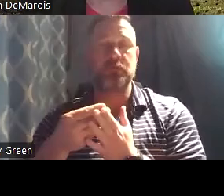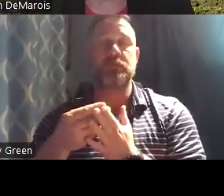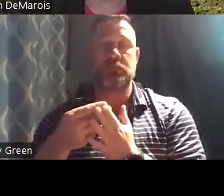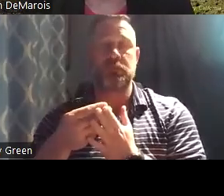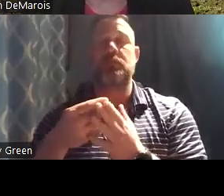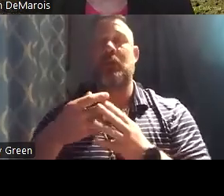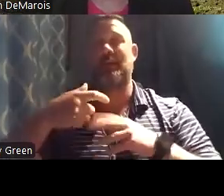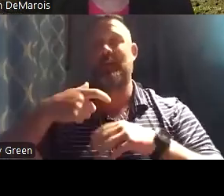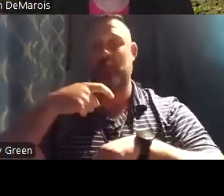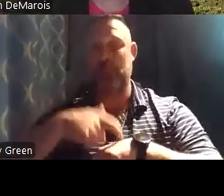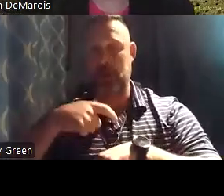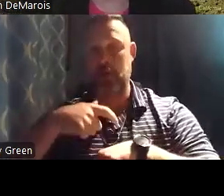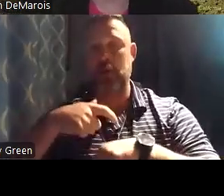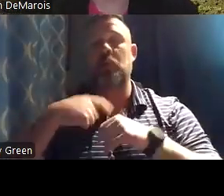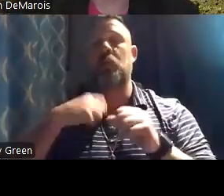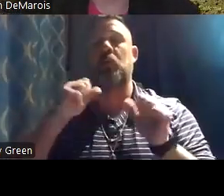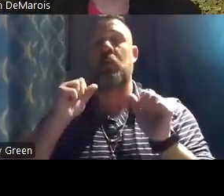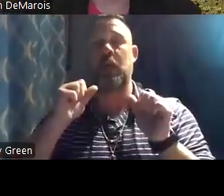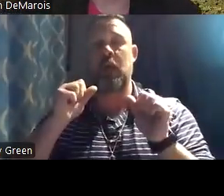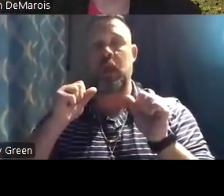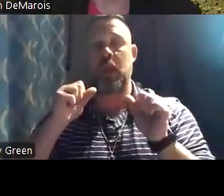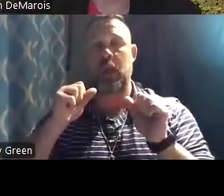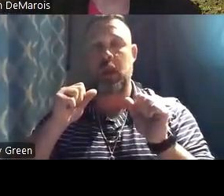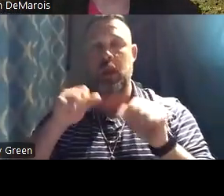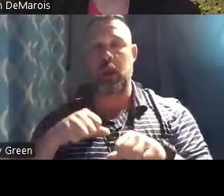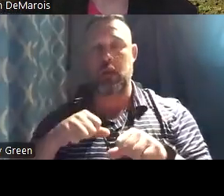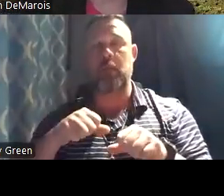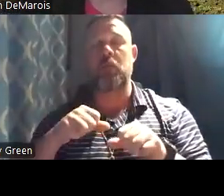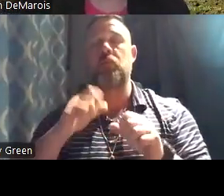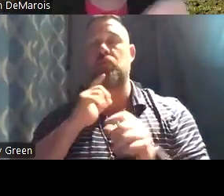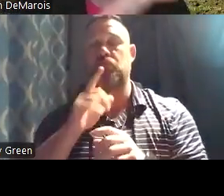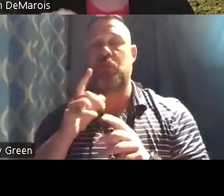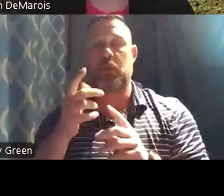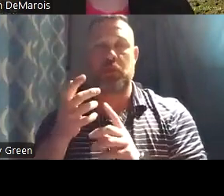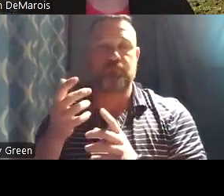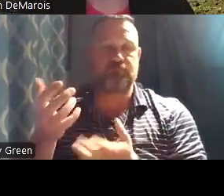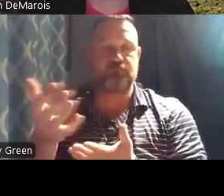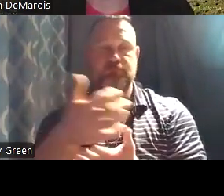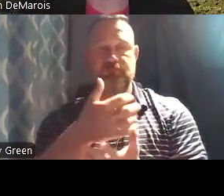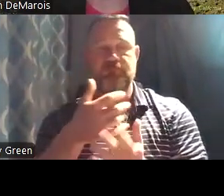where we're able to really pull together